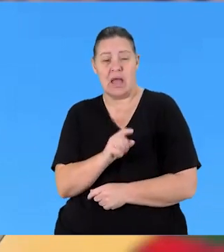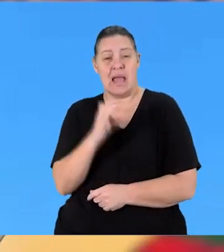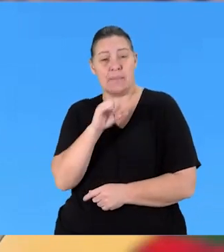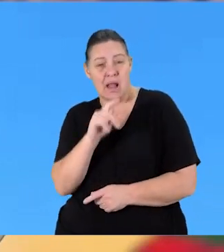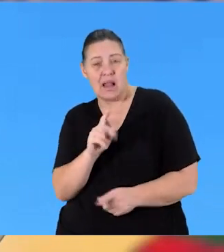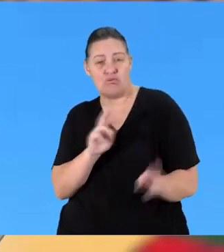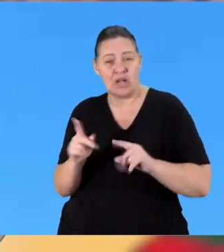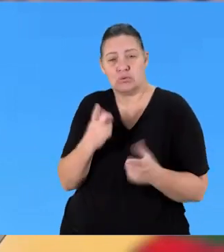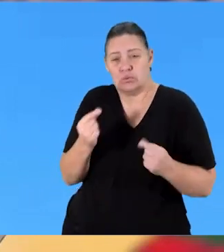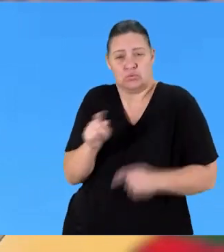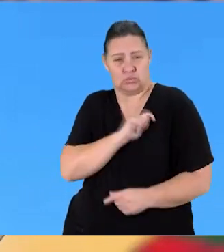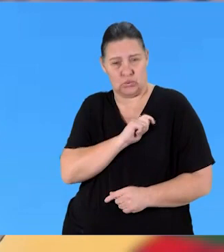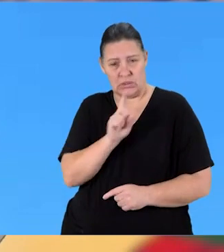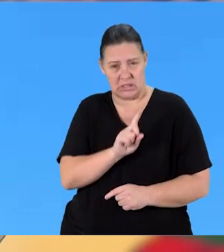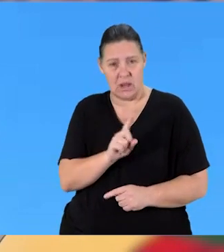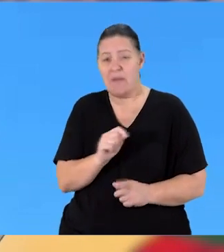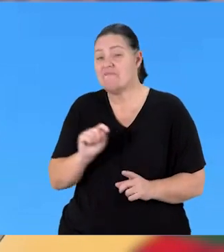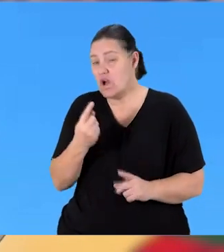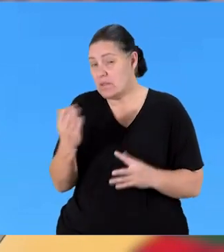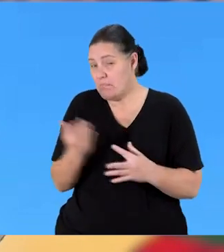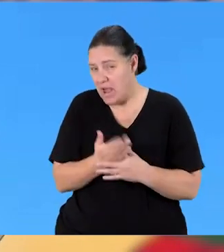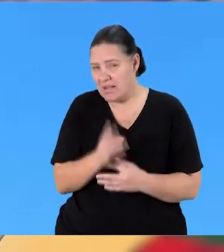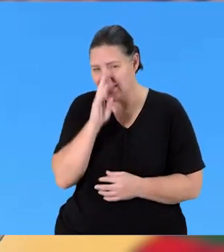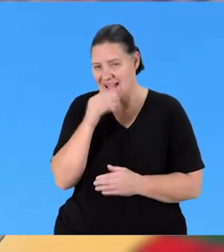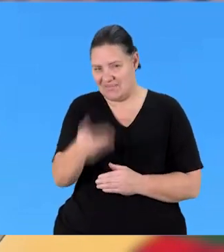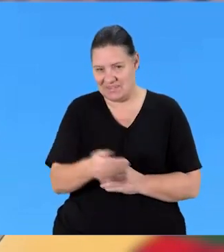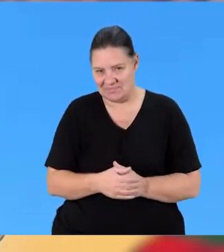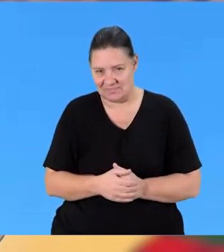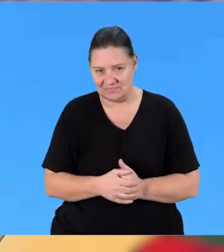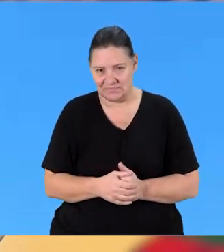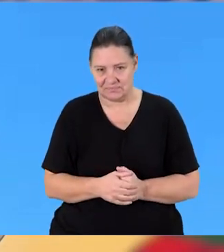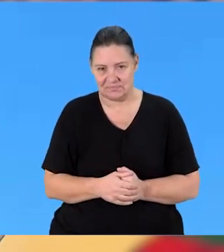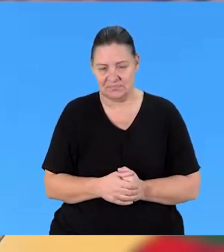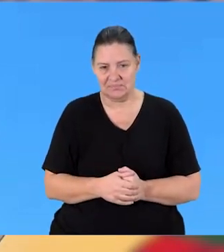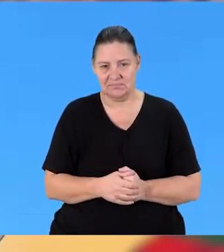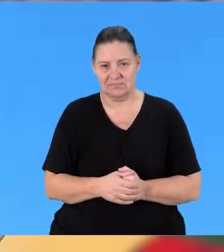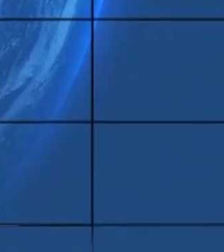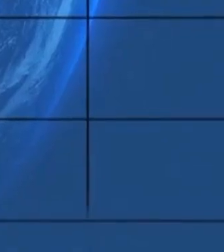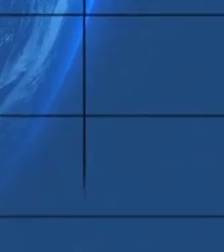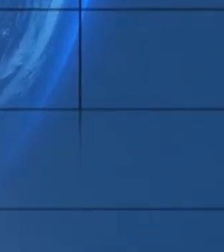a chemical reaction, what do they do? We're just going to quickly take an ad break and I'll see you just after this.